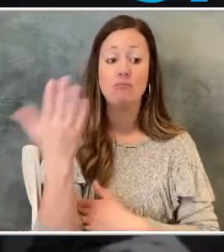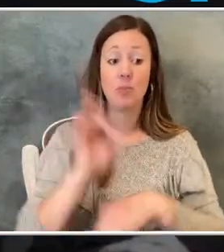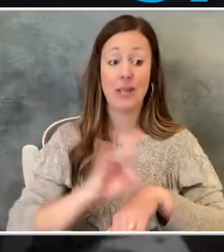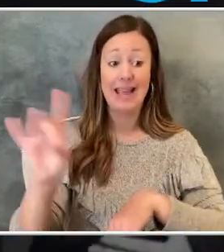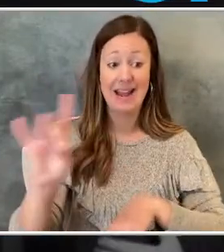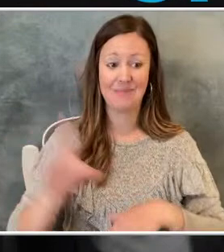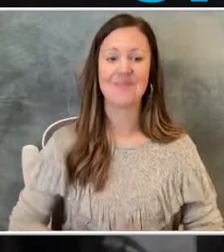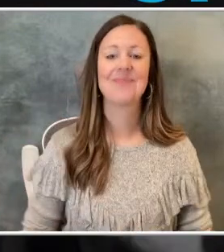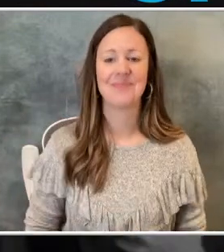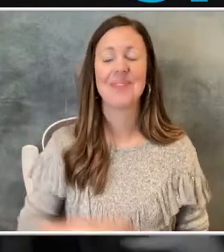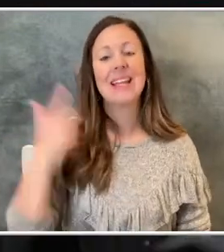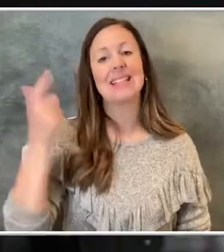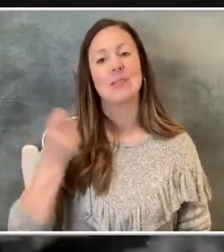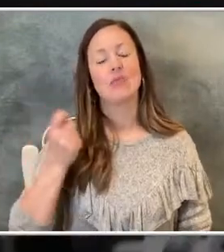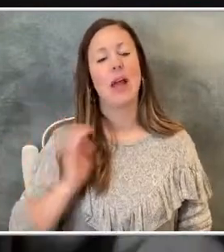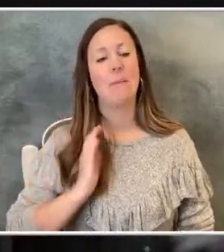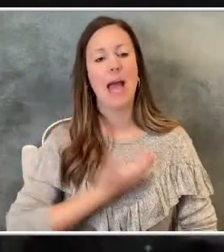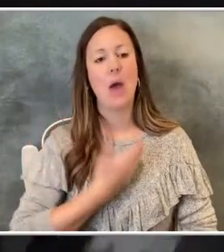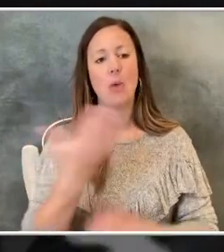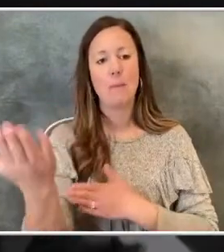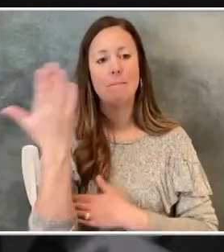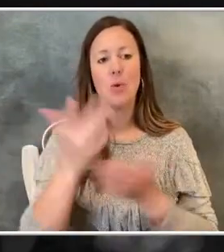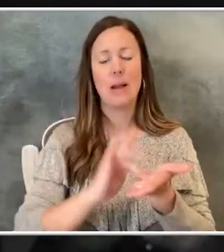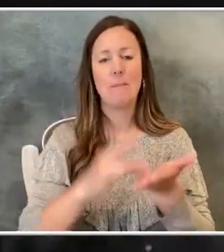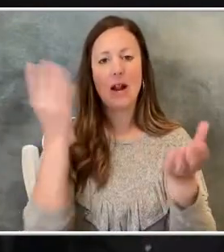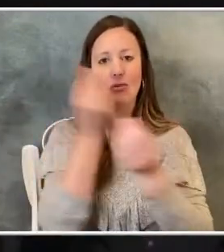Subscribe to our morning medical update and Open